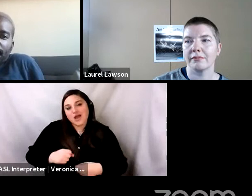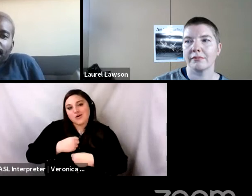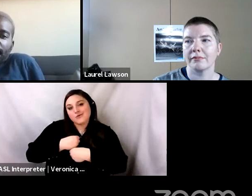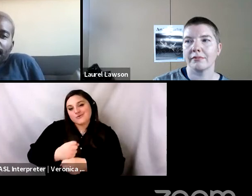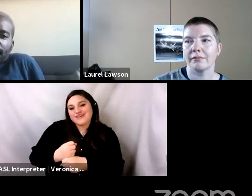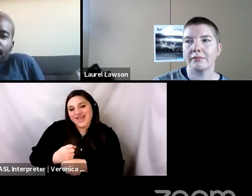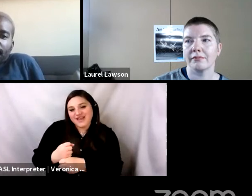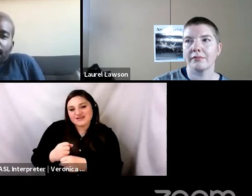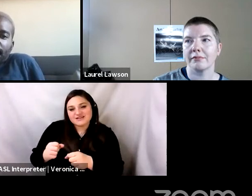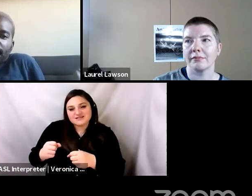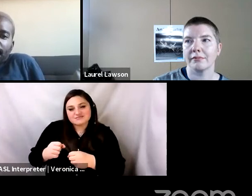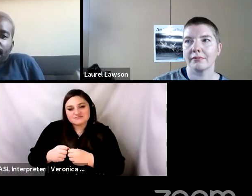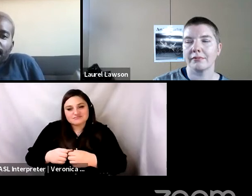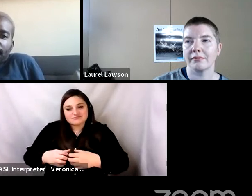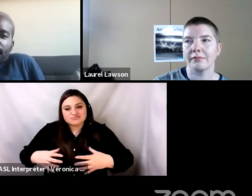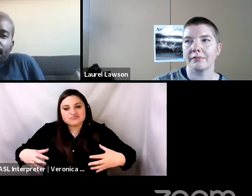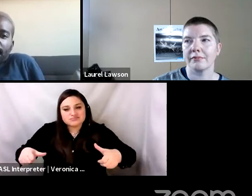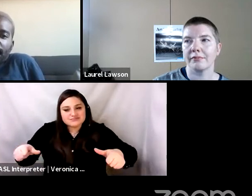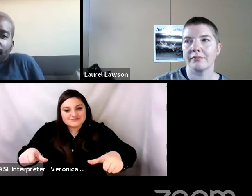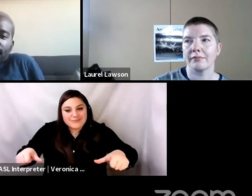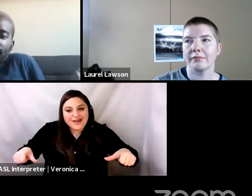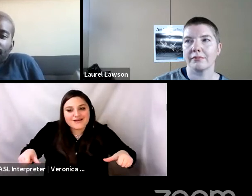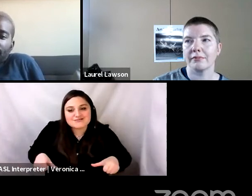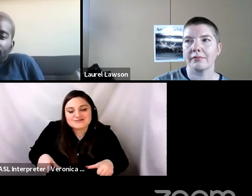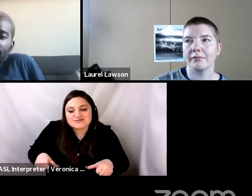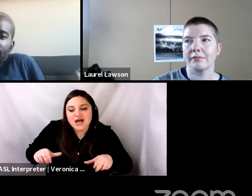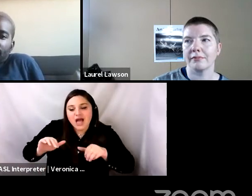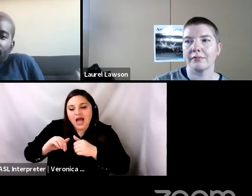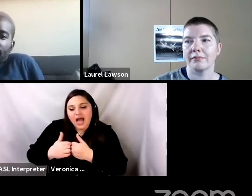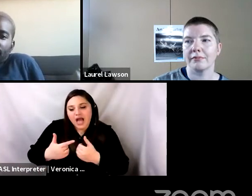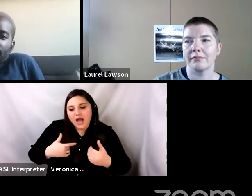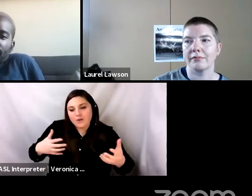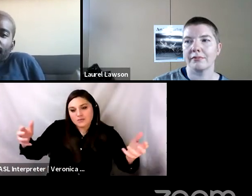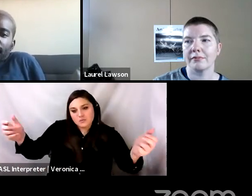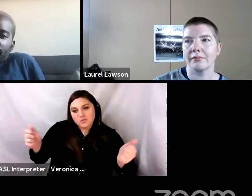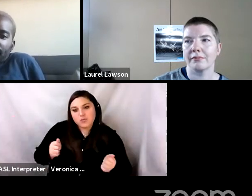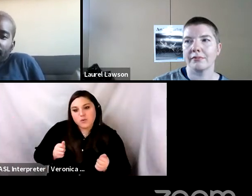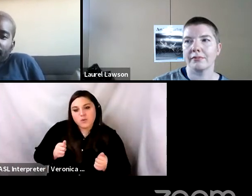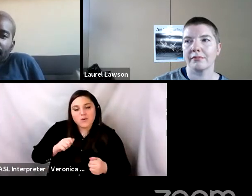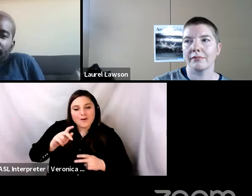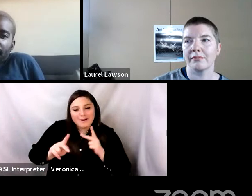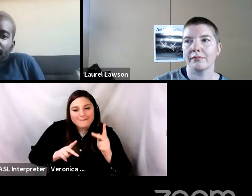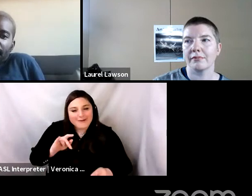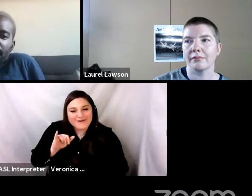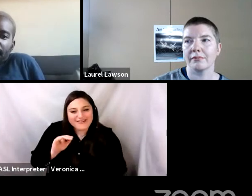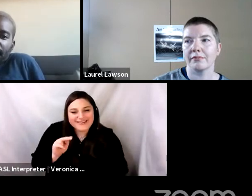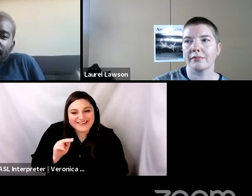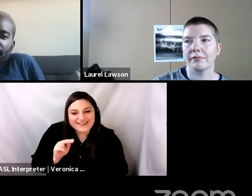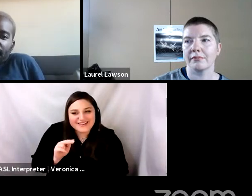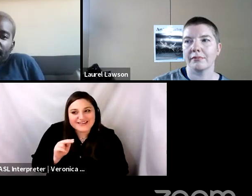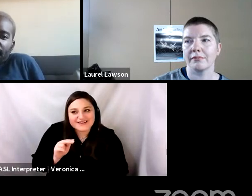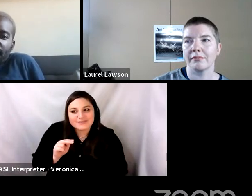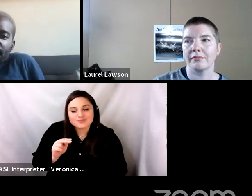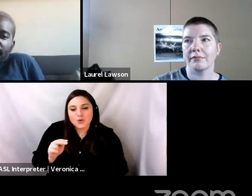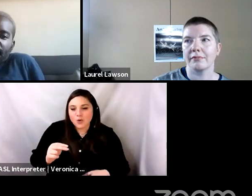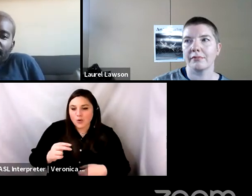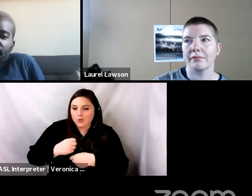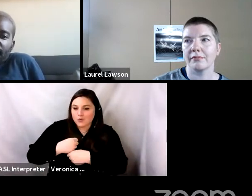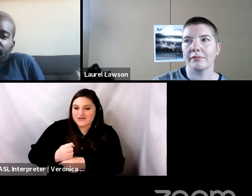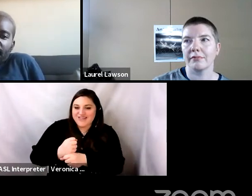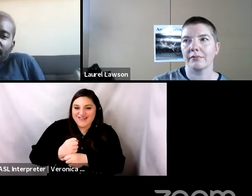the ways that we practice holding space, creating space.